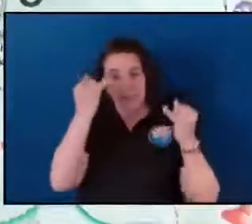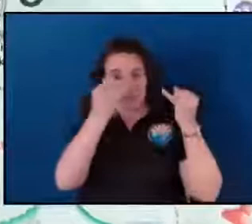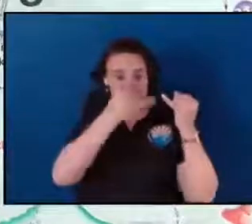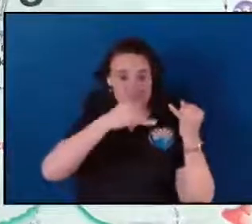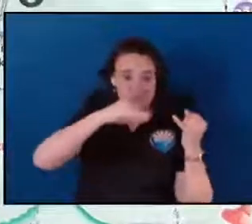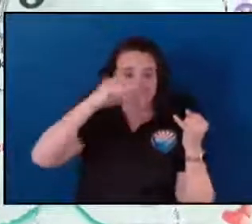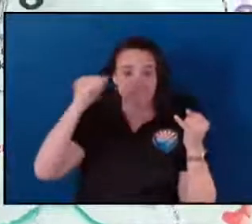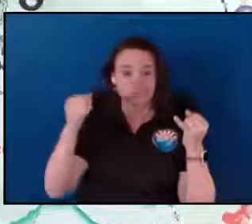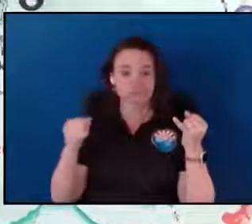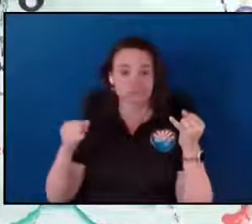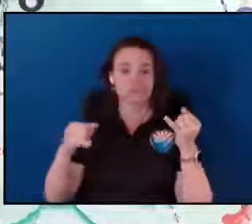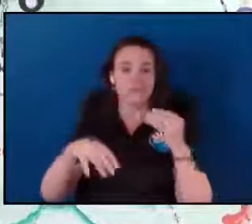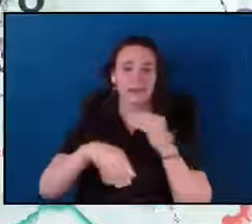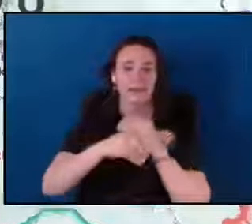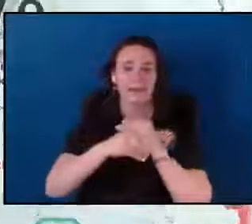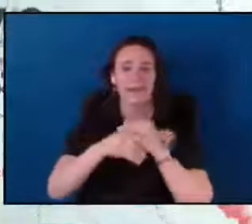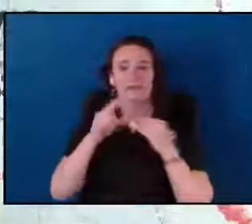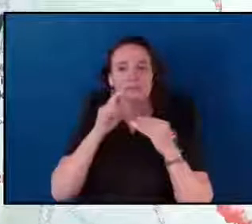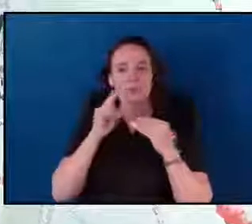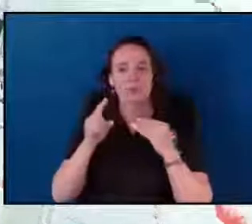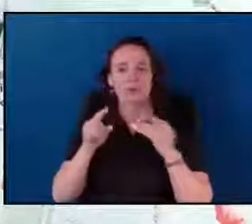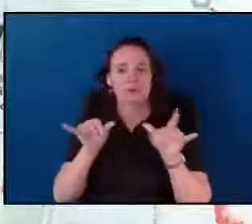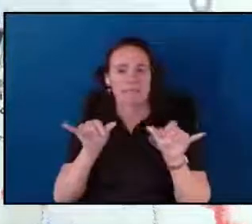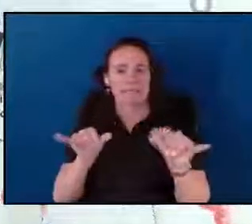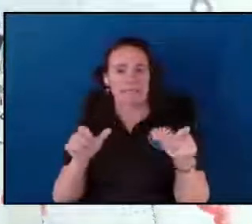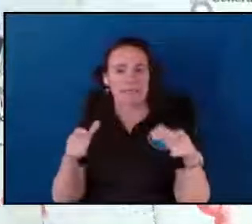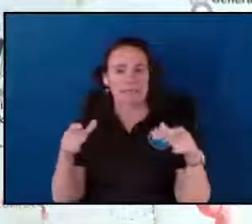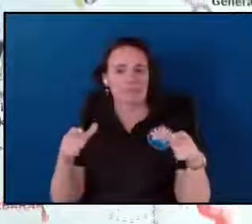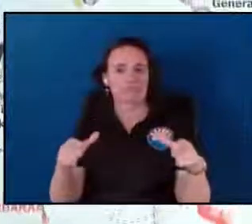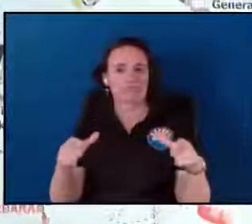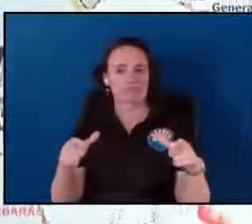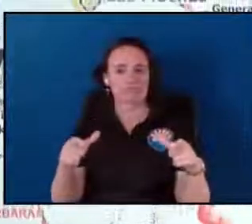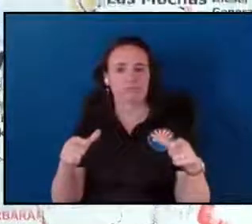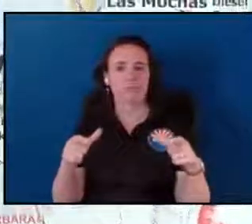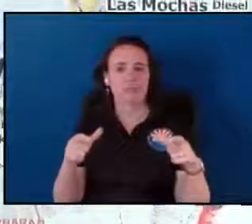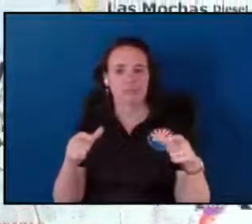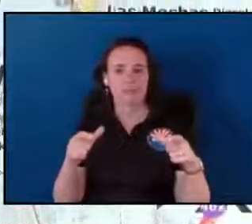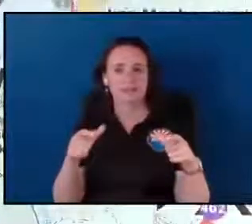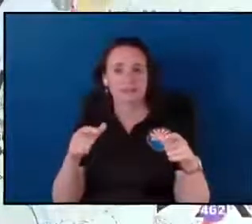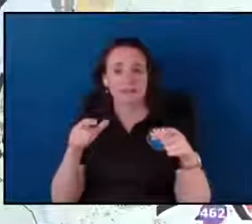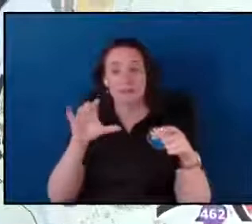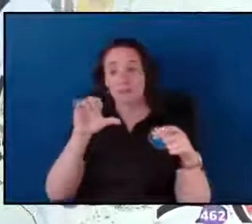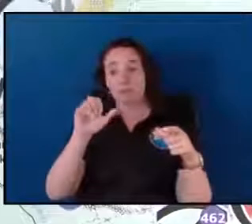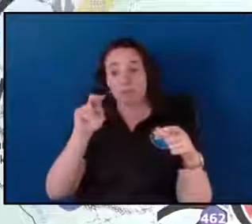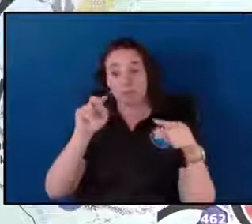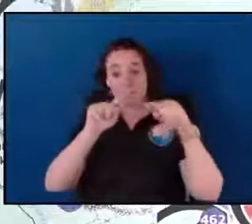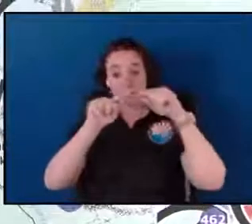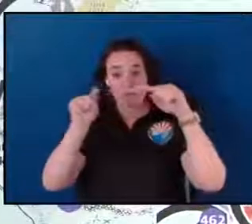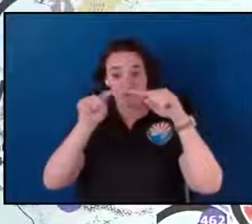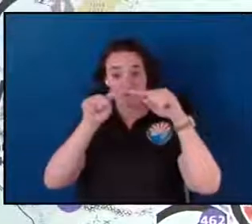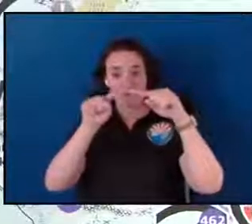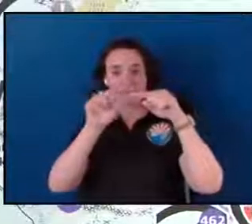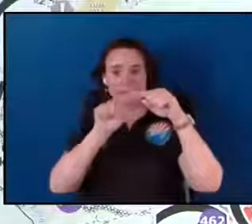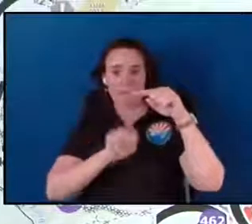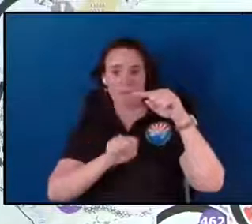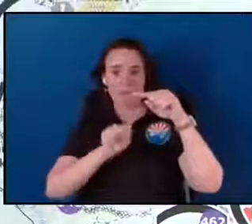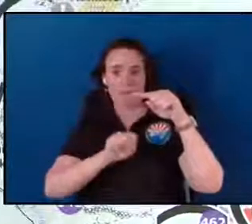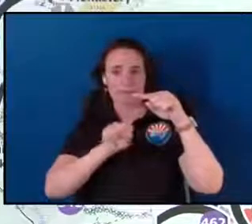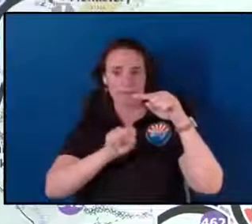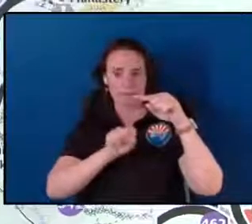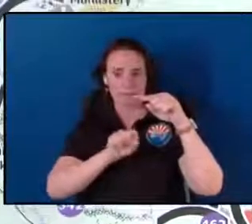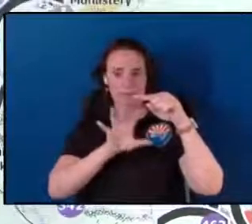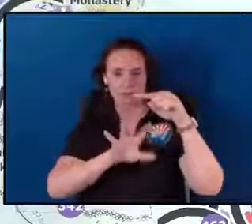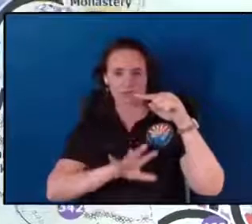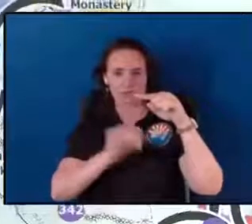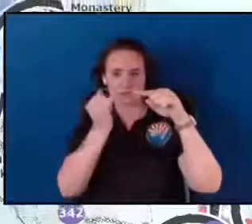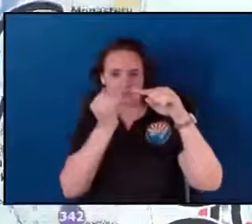that contributed to that 46%, and those were primarily in the area south of Chacon. And you know, it's just a good